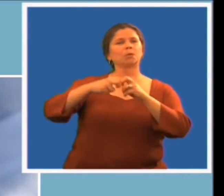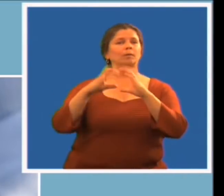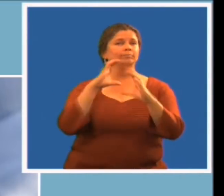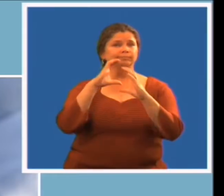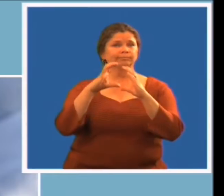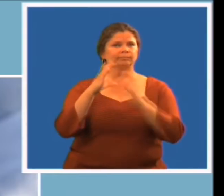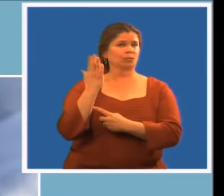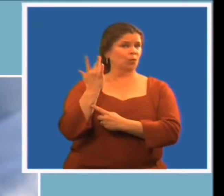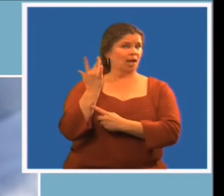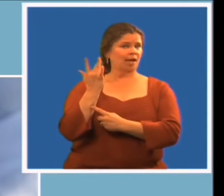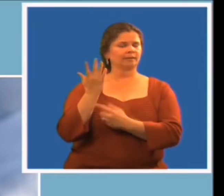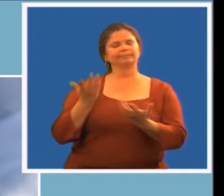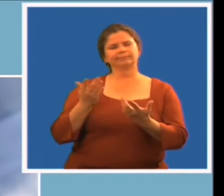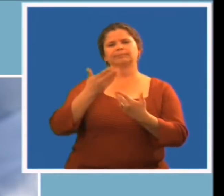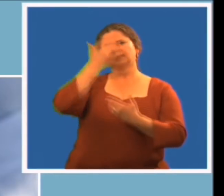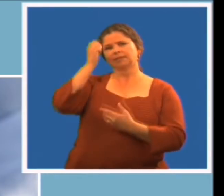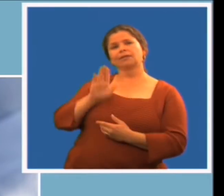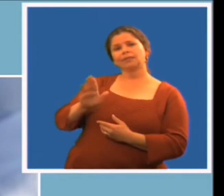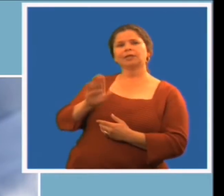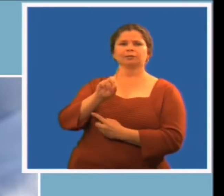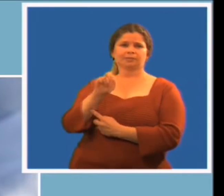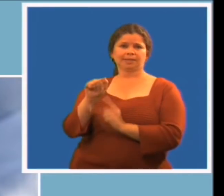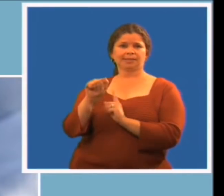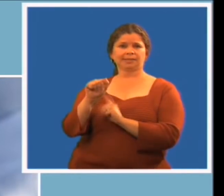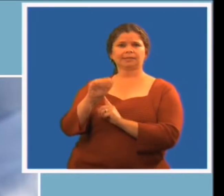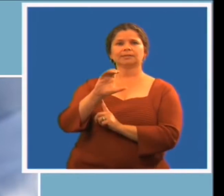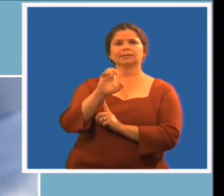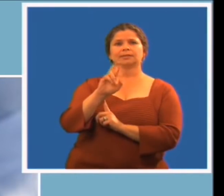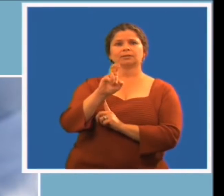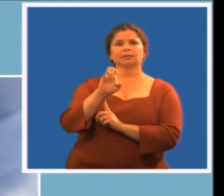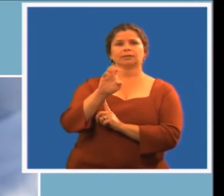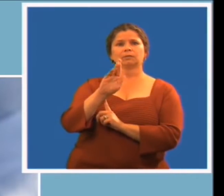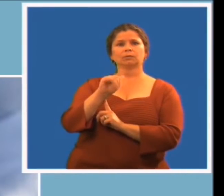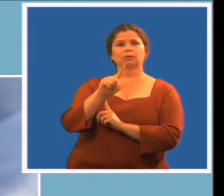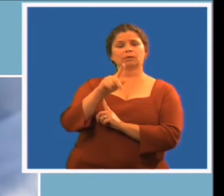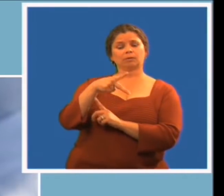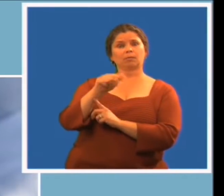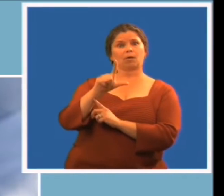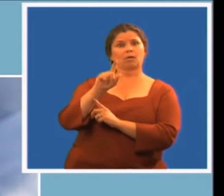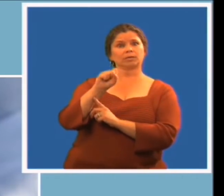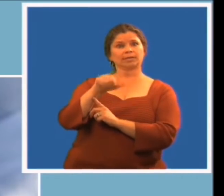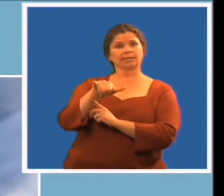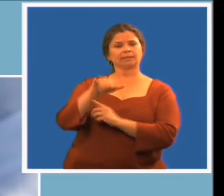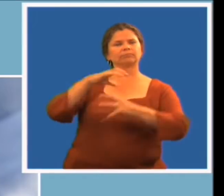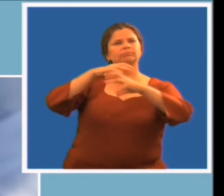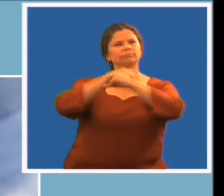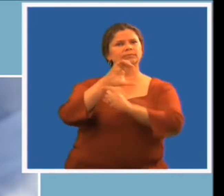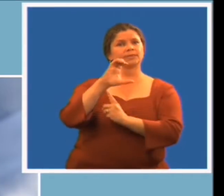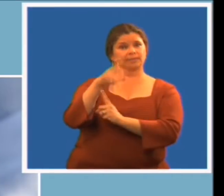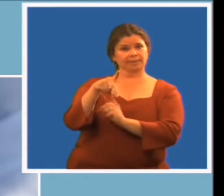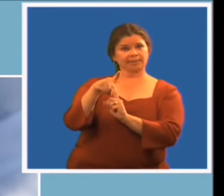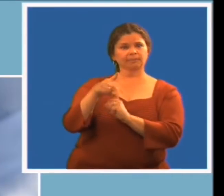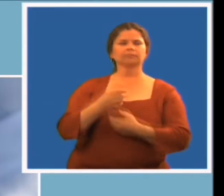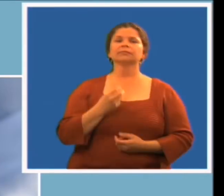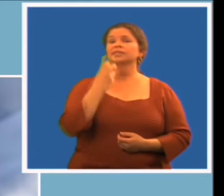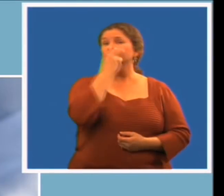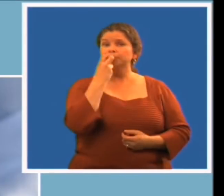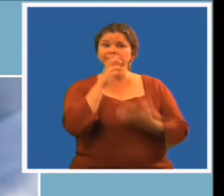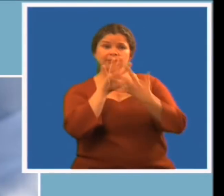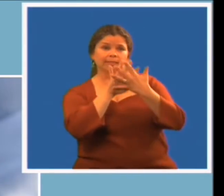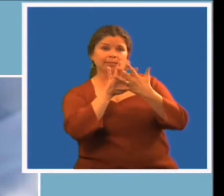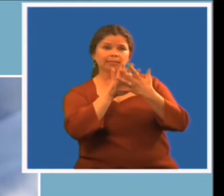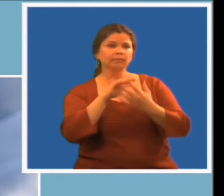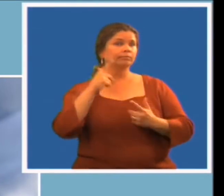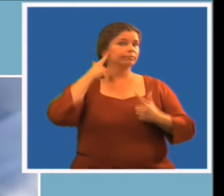Some customers may have problems communicating because of their disability. Cerebral palsy, speech impediment, hearing loss, or